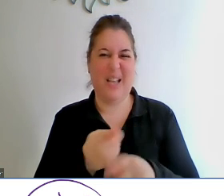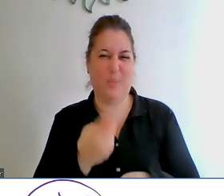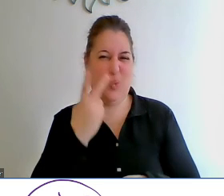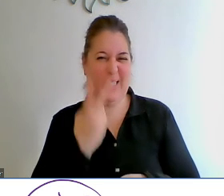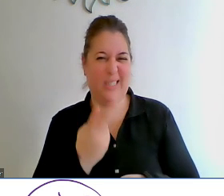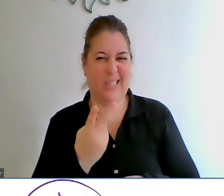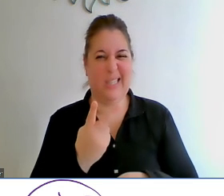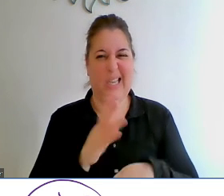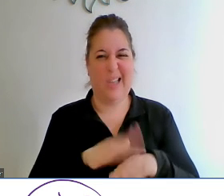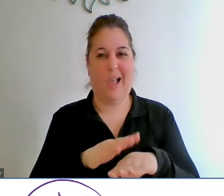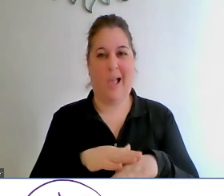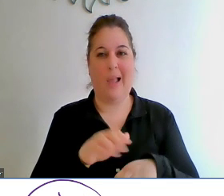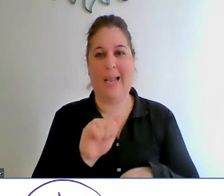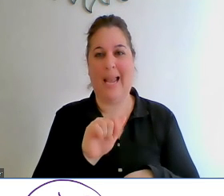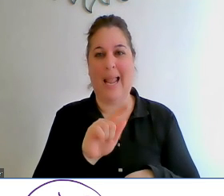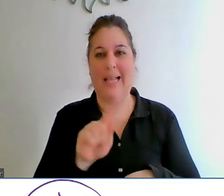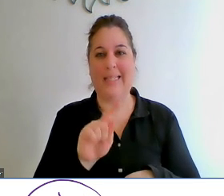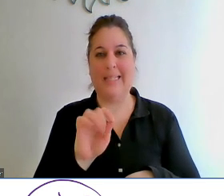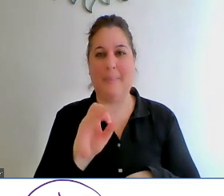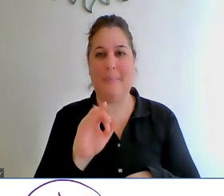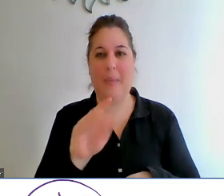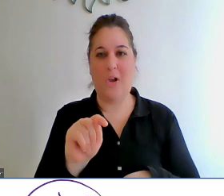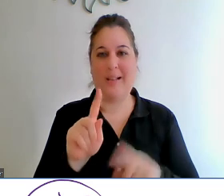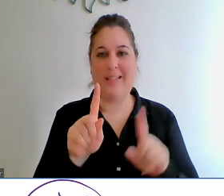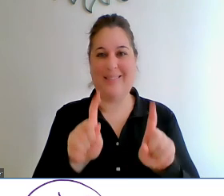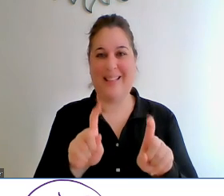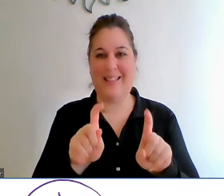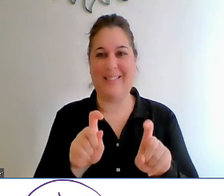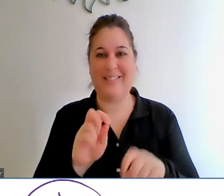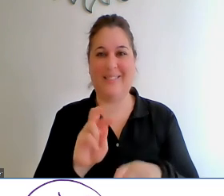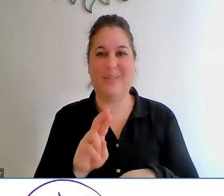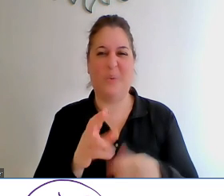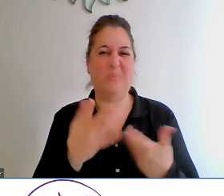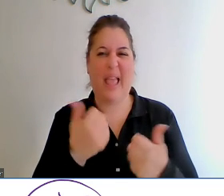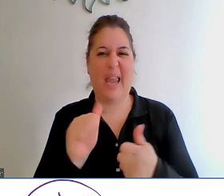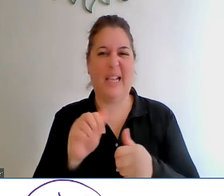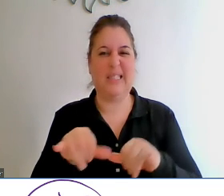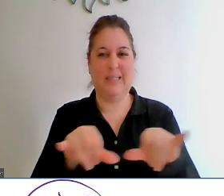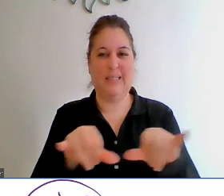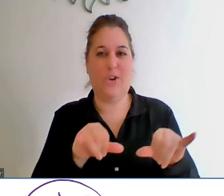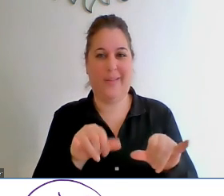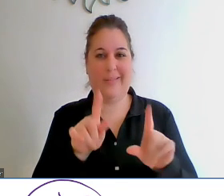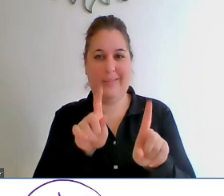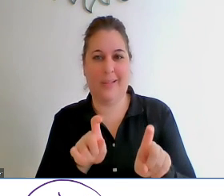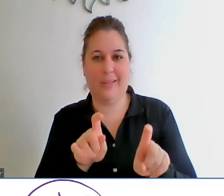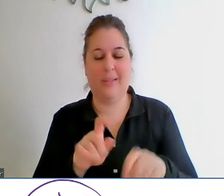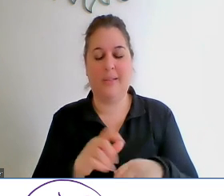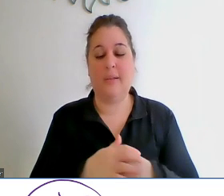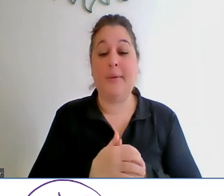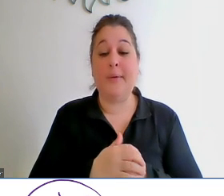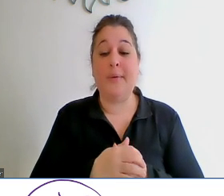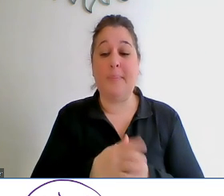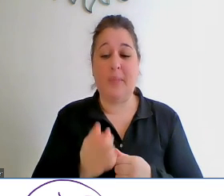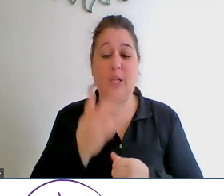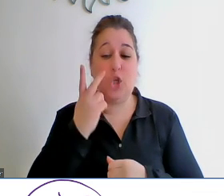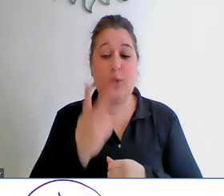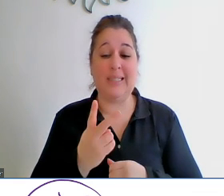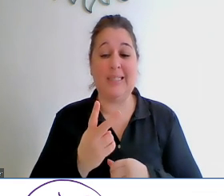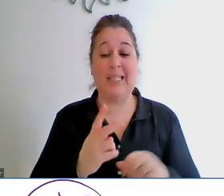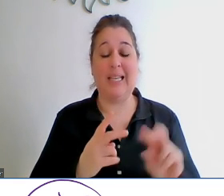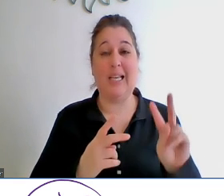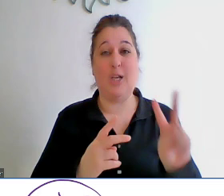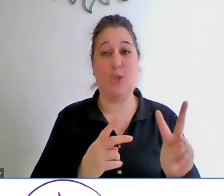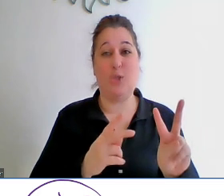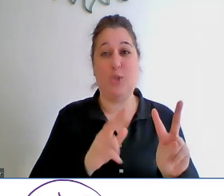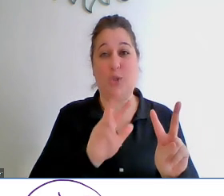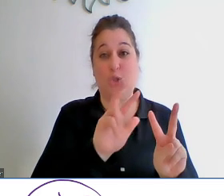one that they like to show you on like the Arizona Merit or on the benchmarks. So if I had